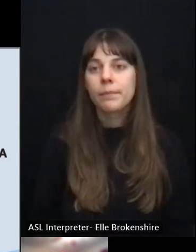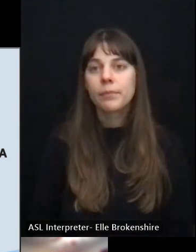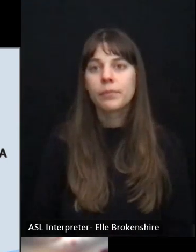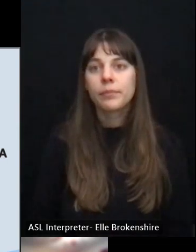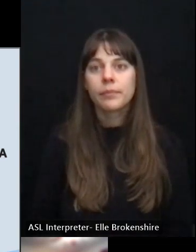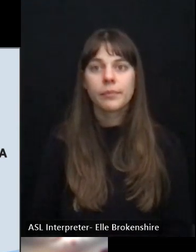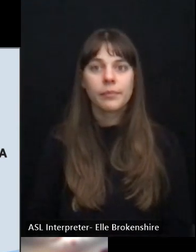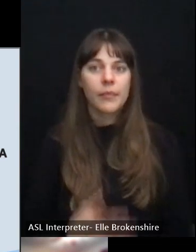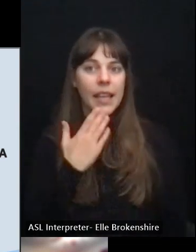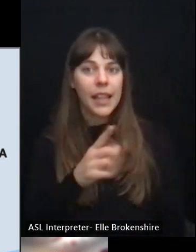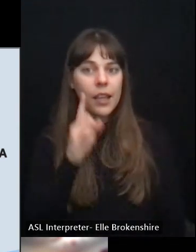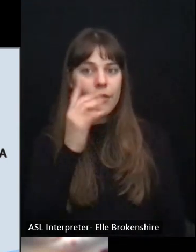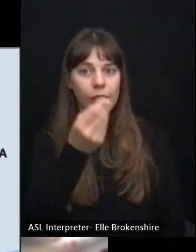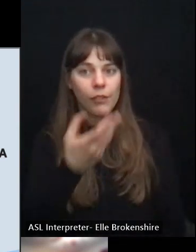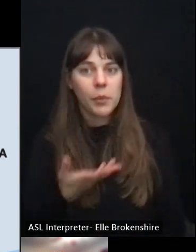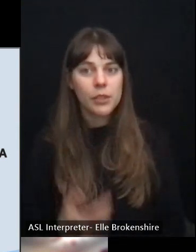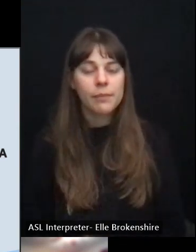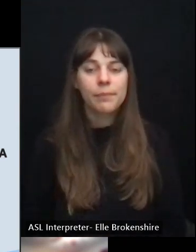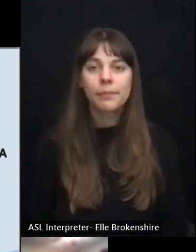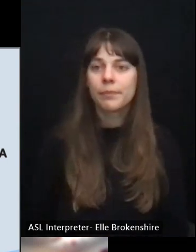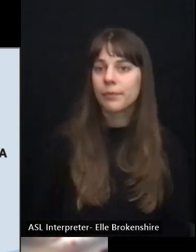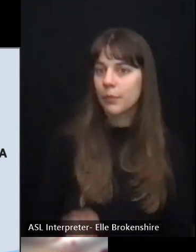Thank you for the information. Sure.